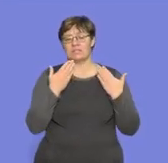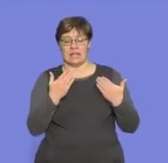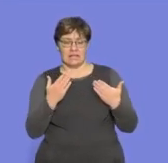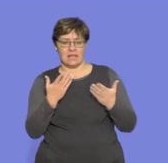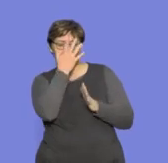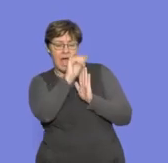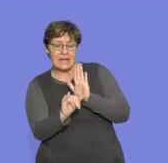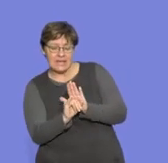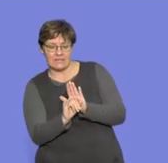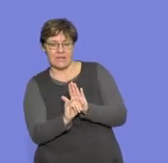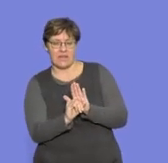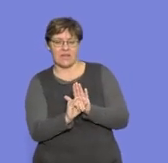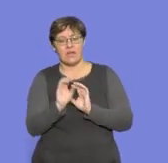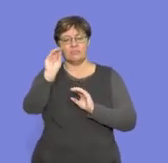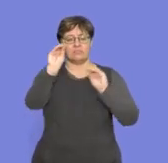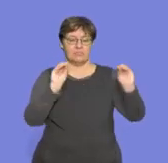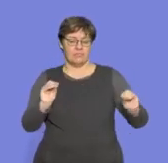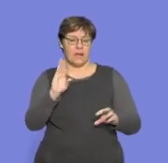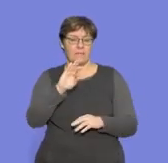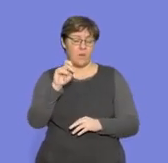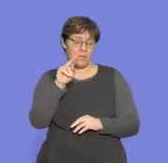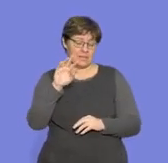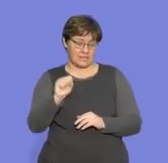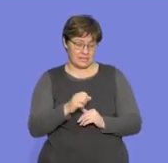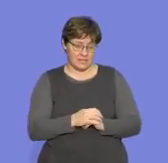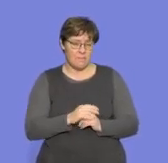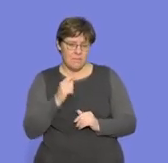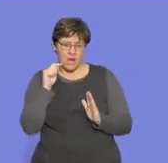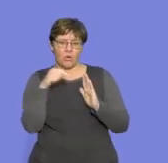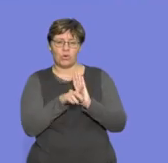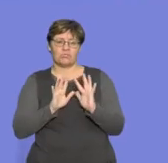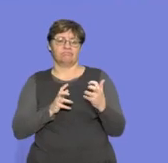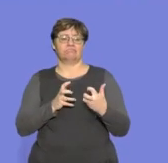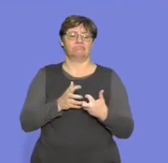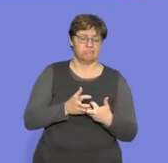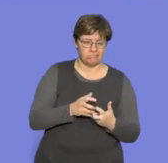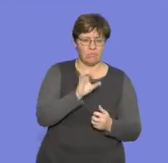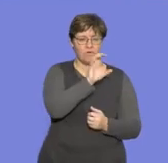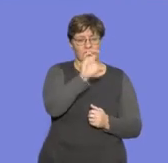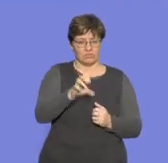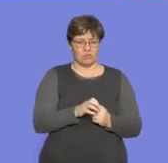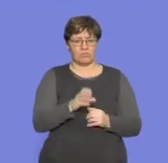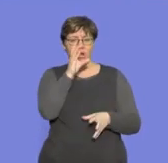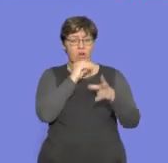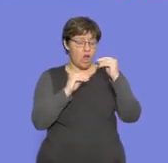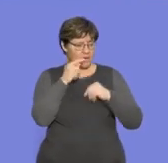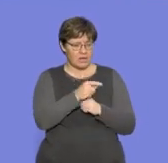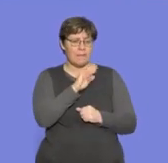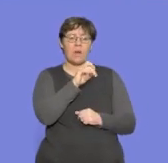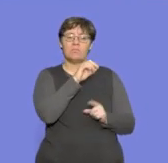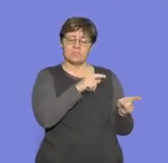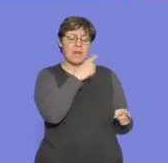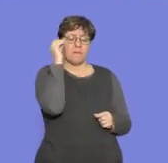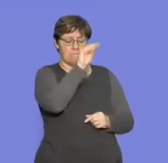identify the locations of these biomes in the context of where they are in the provinces. And often learners learn the biomes, don't